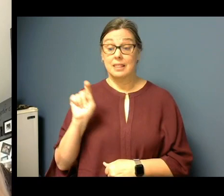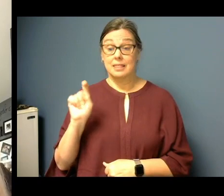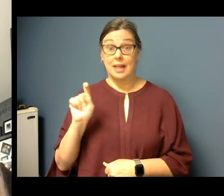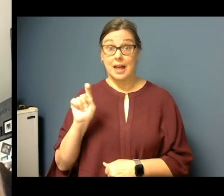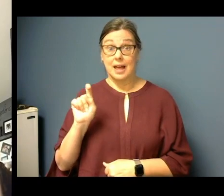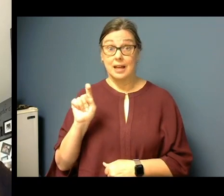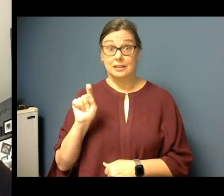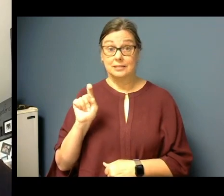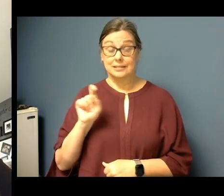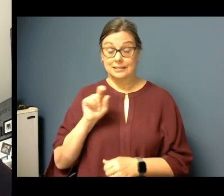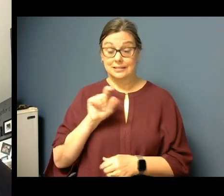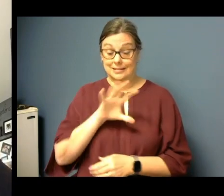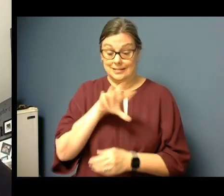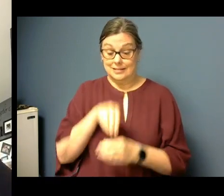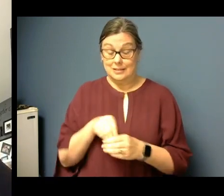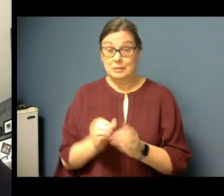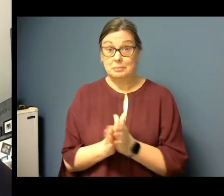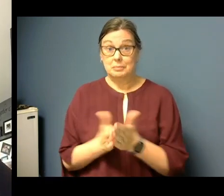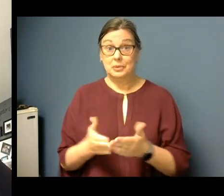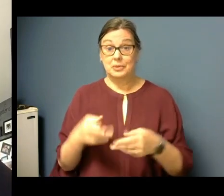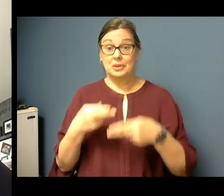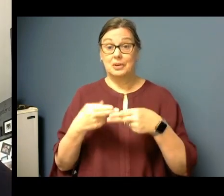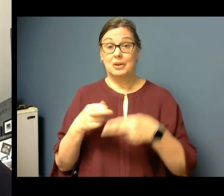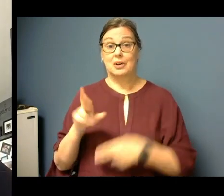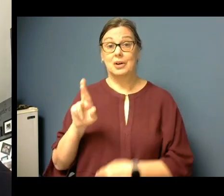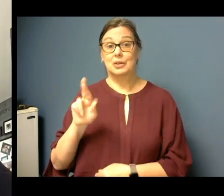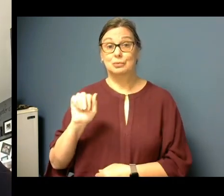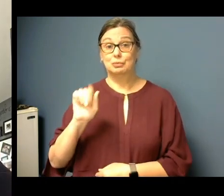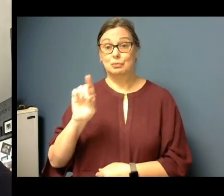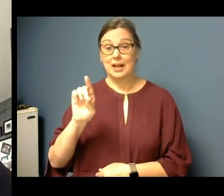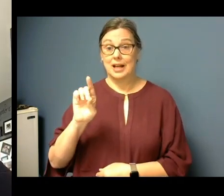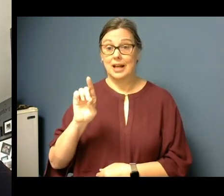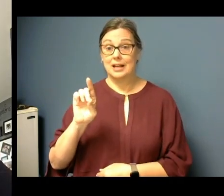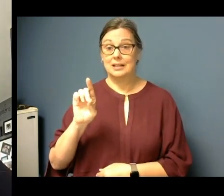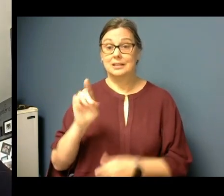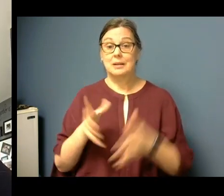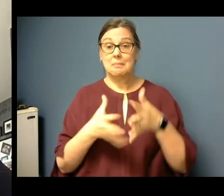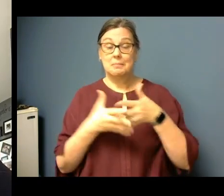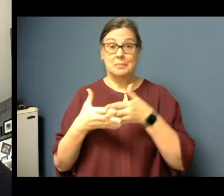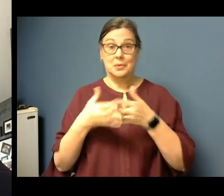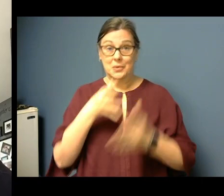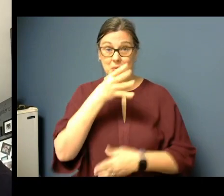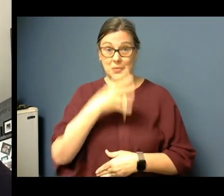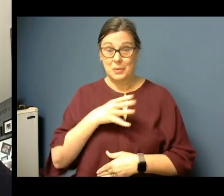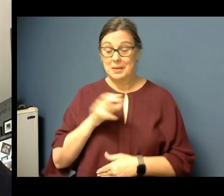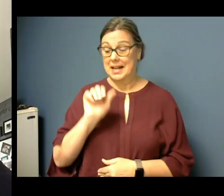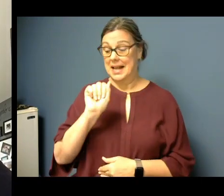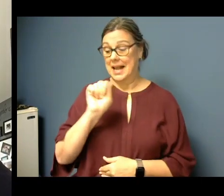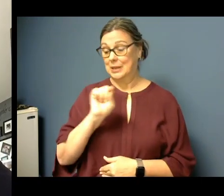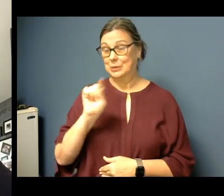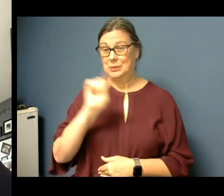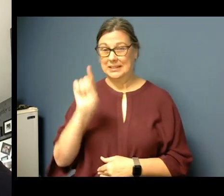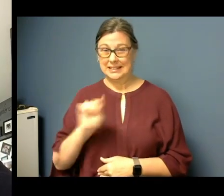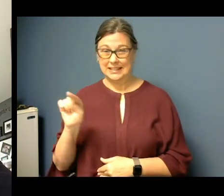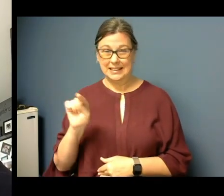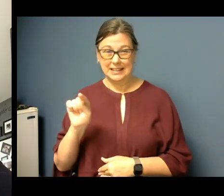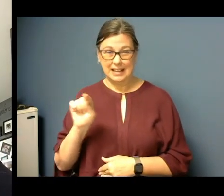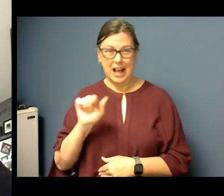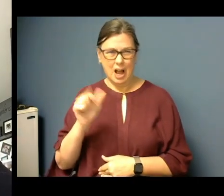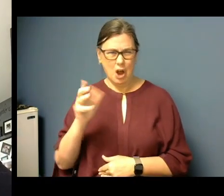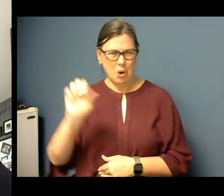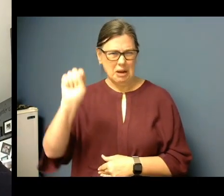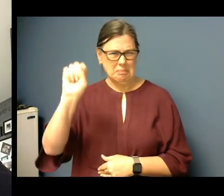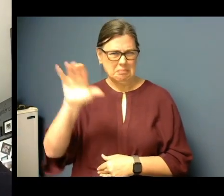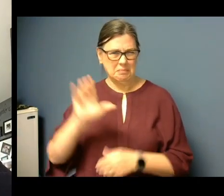from Rad American Women A to Z. Um, I mentioned this book to you a couple of lecture